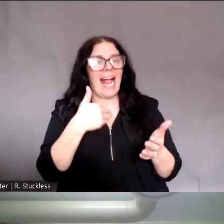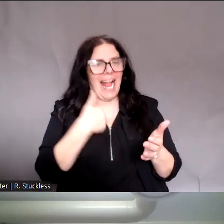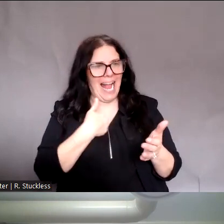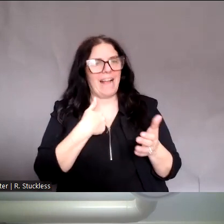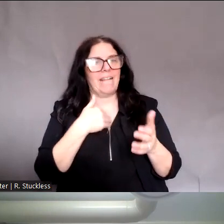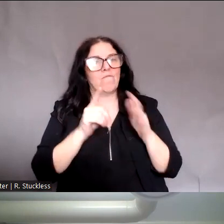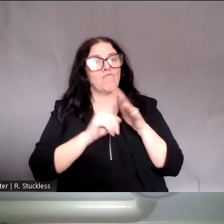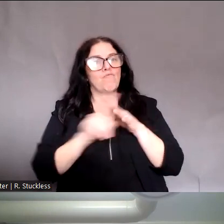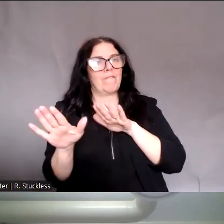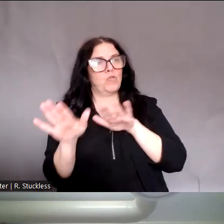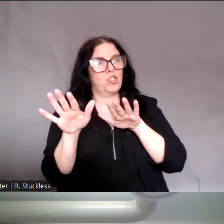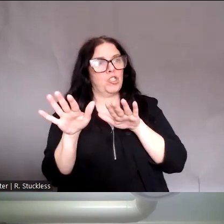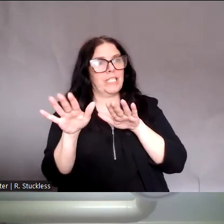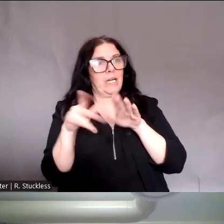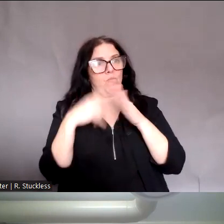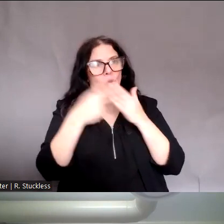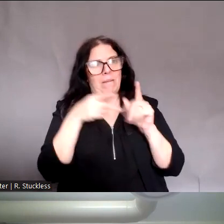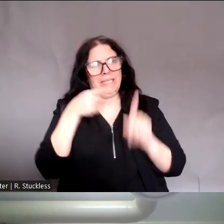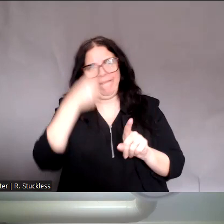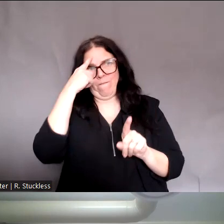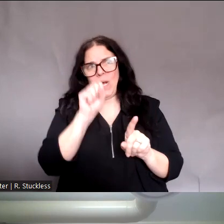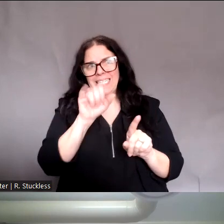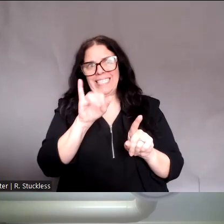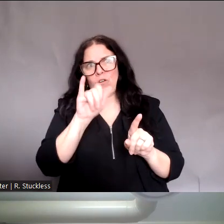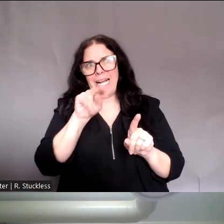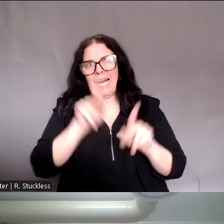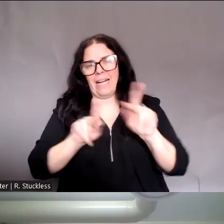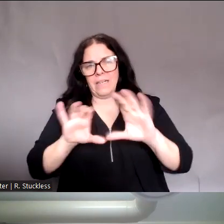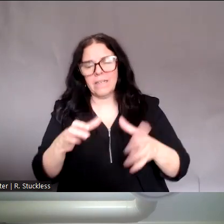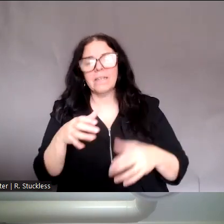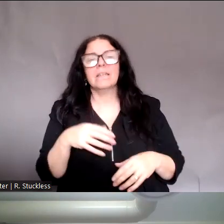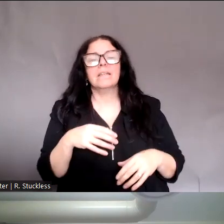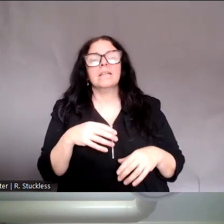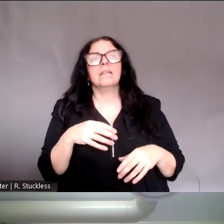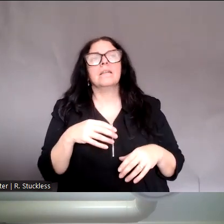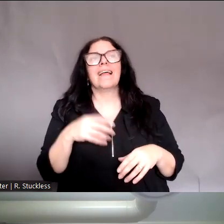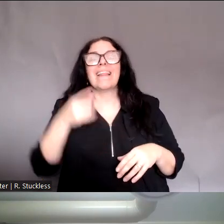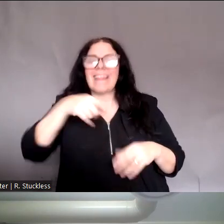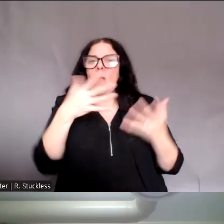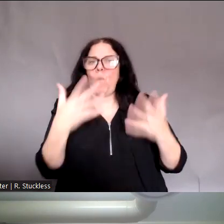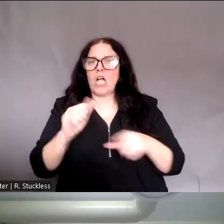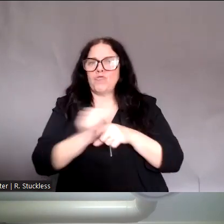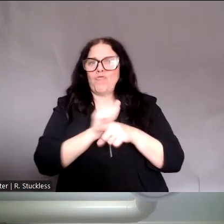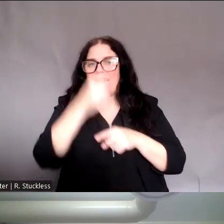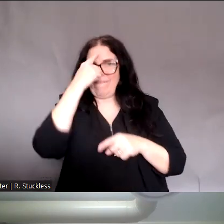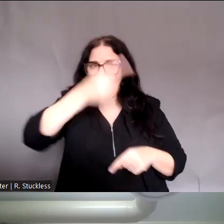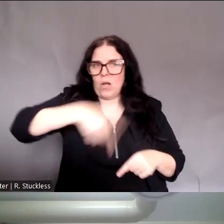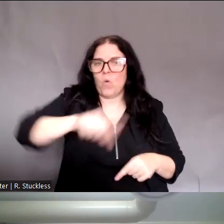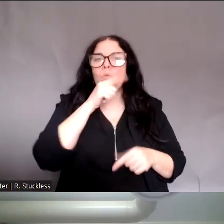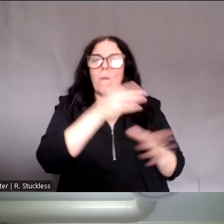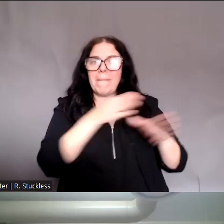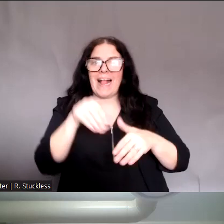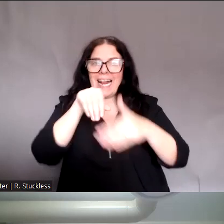were looking for this kind of training for folks who were going to be going into